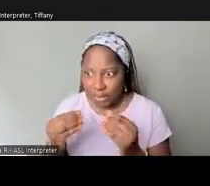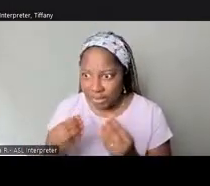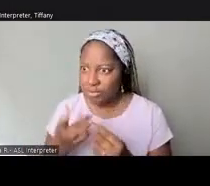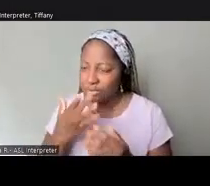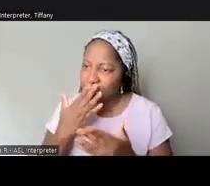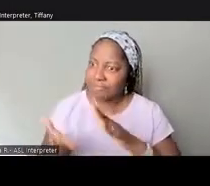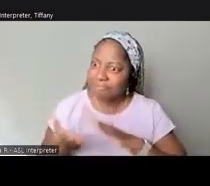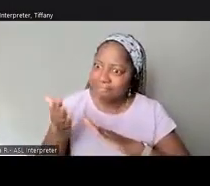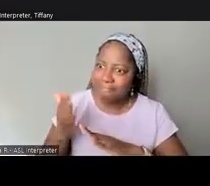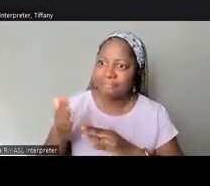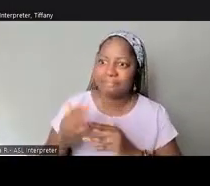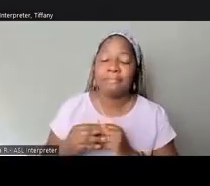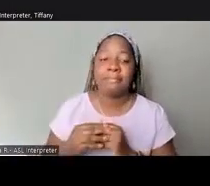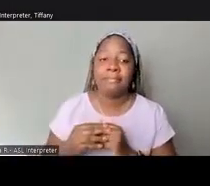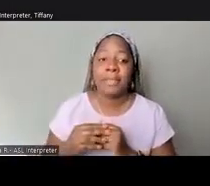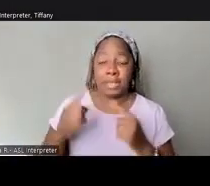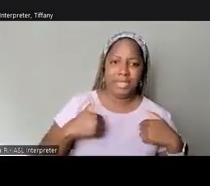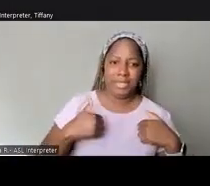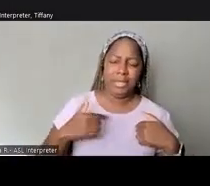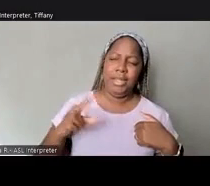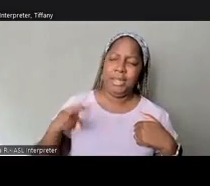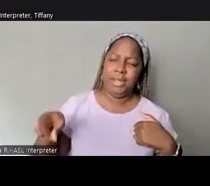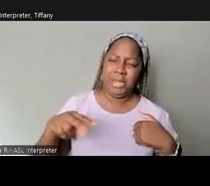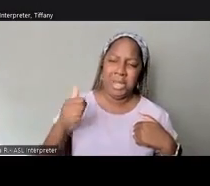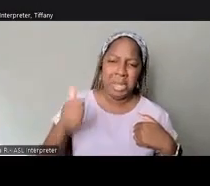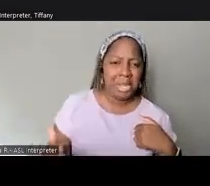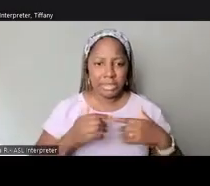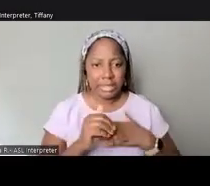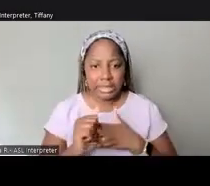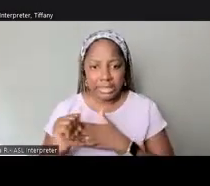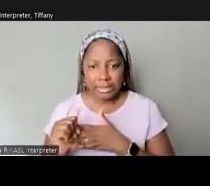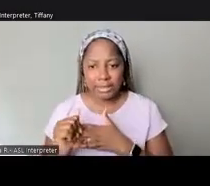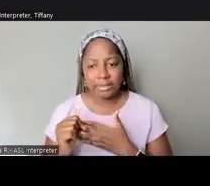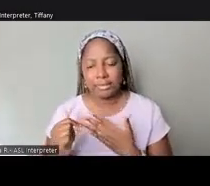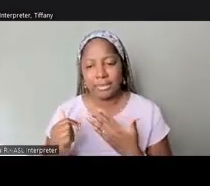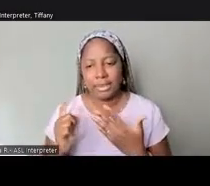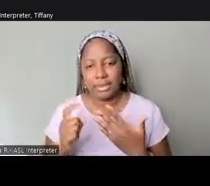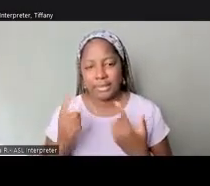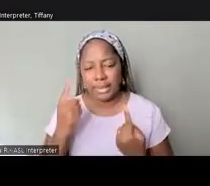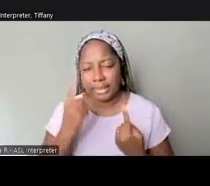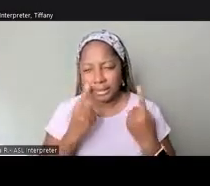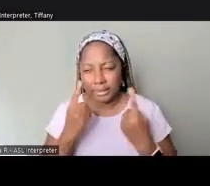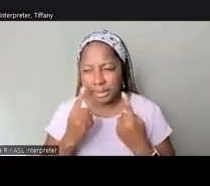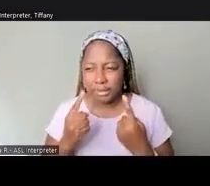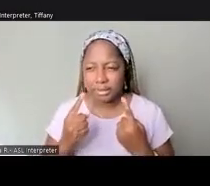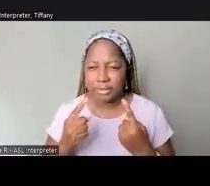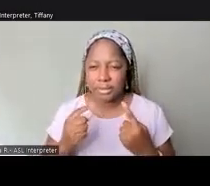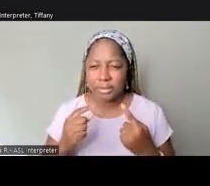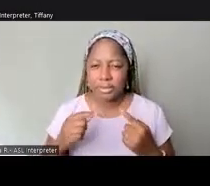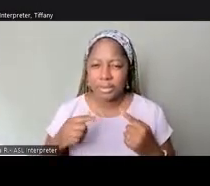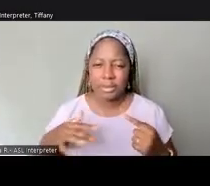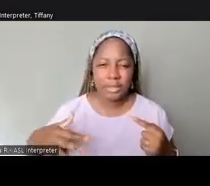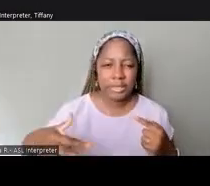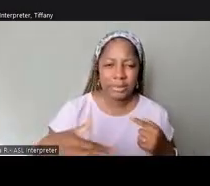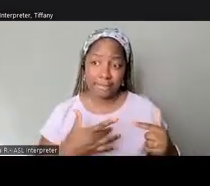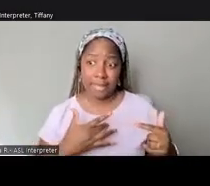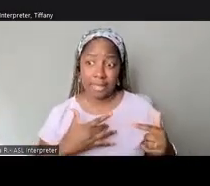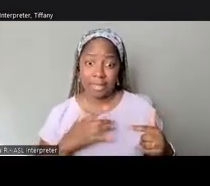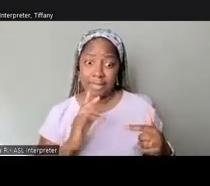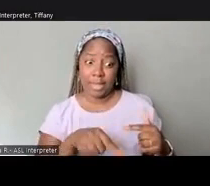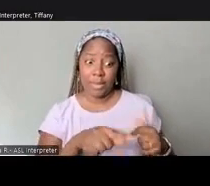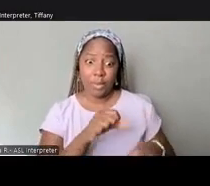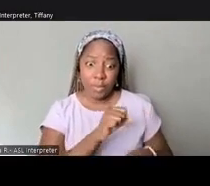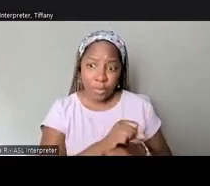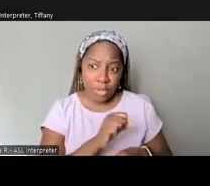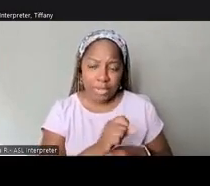been resonating for me more with my leadership is thinking about spaces and work that is important to me and that I prioritize,